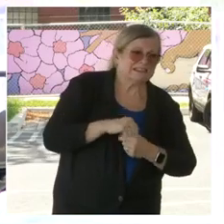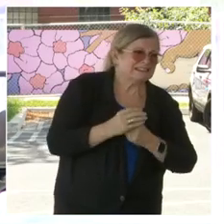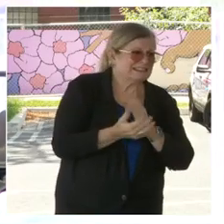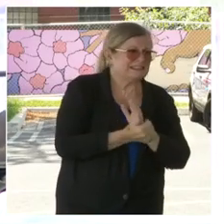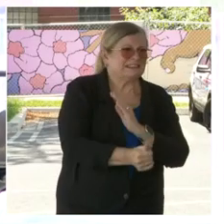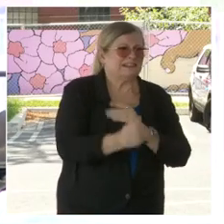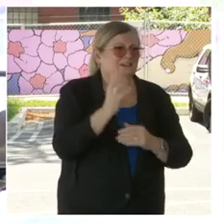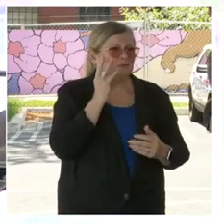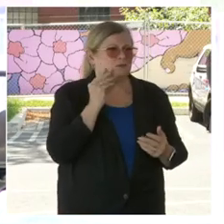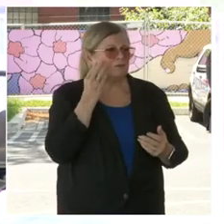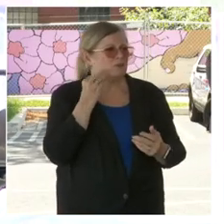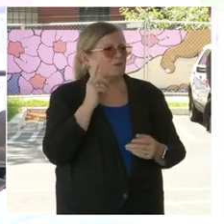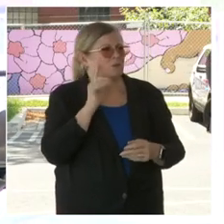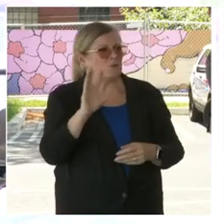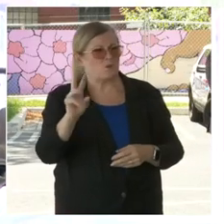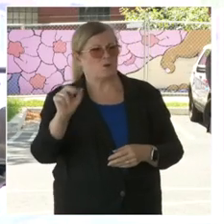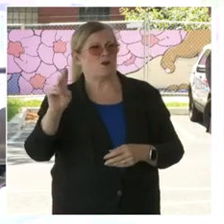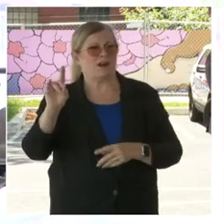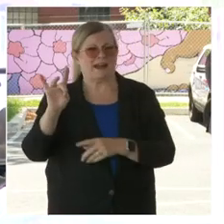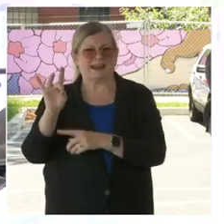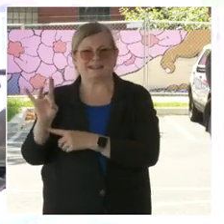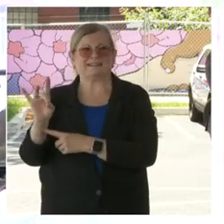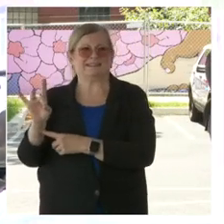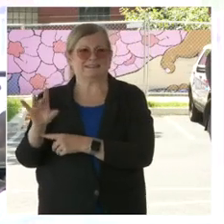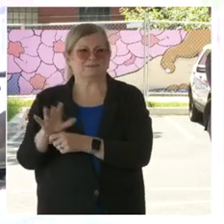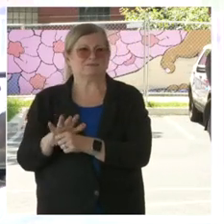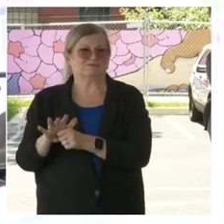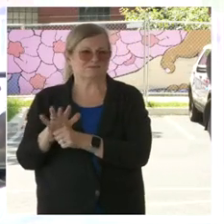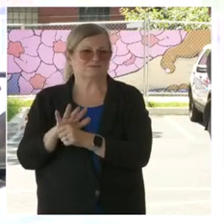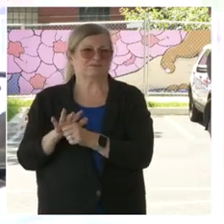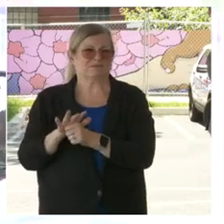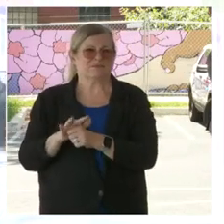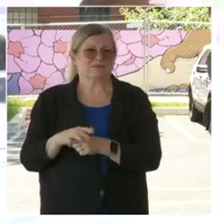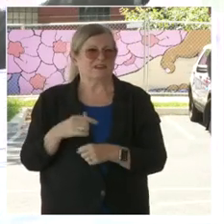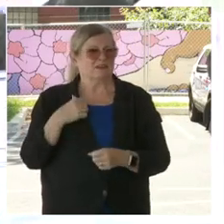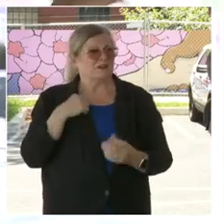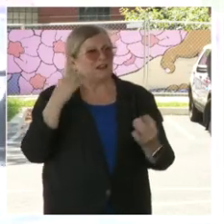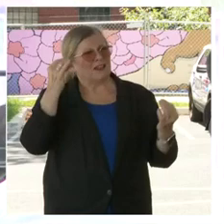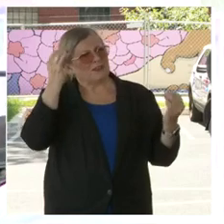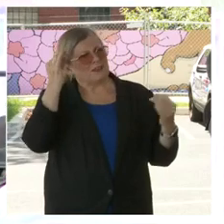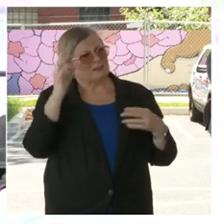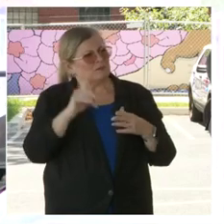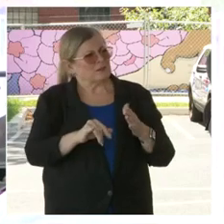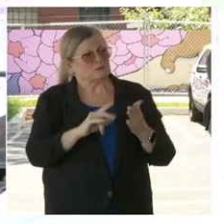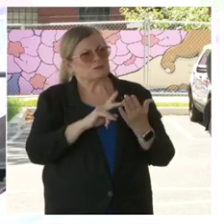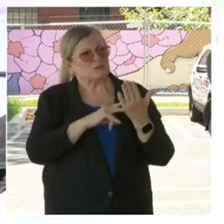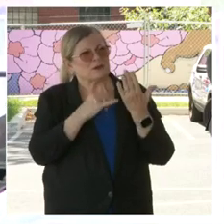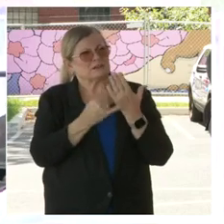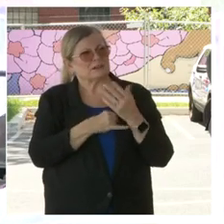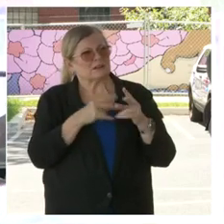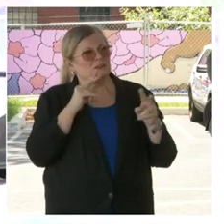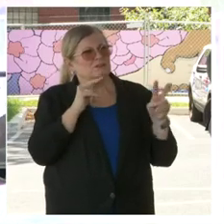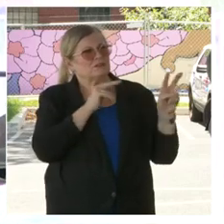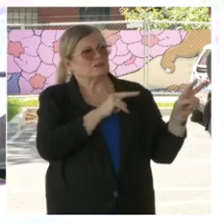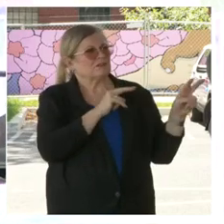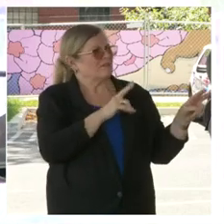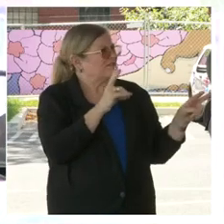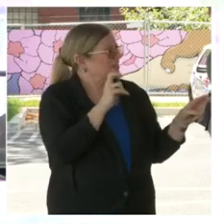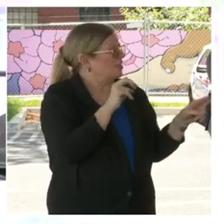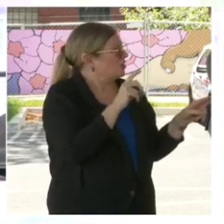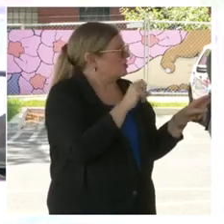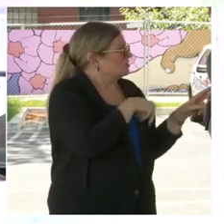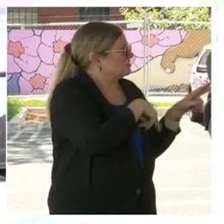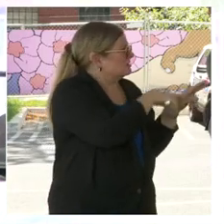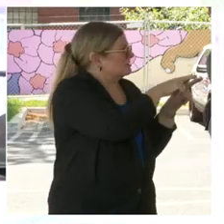all residents. I want to, as I think about this project, I look at the vendors who are there, over there